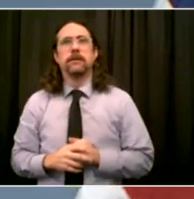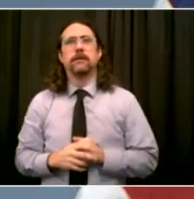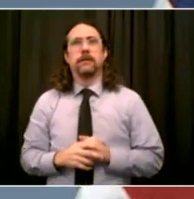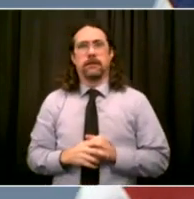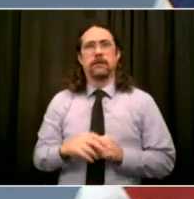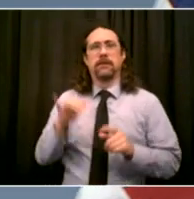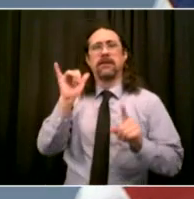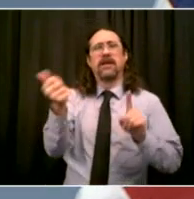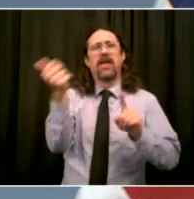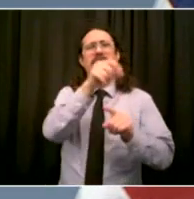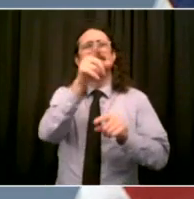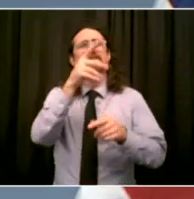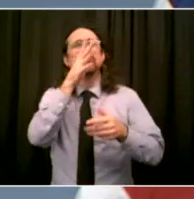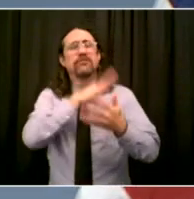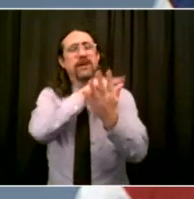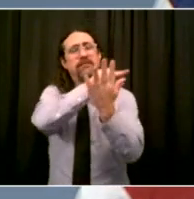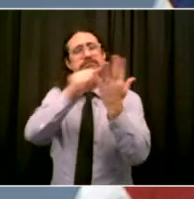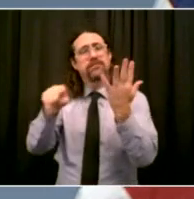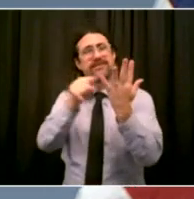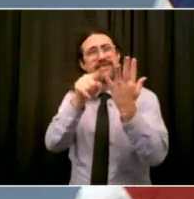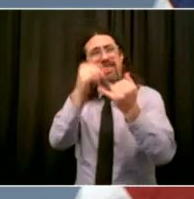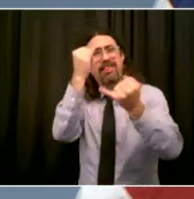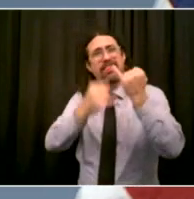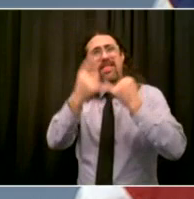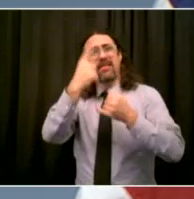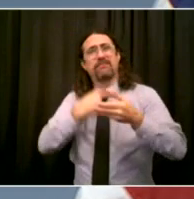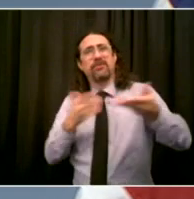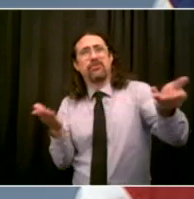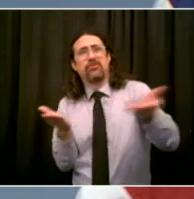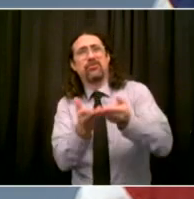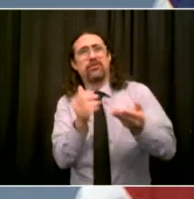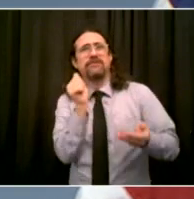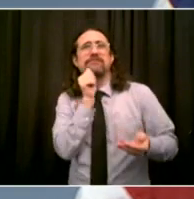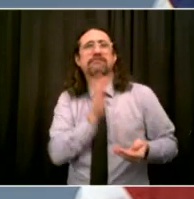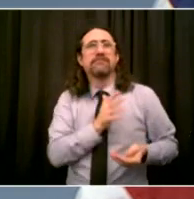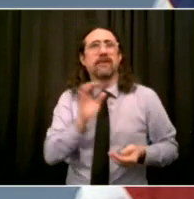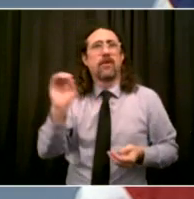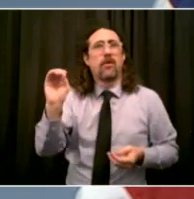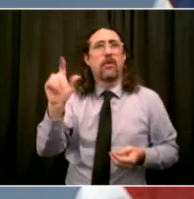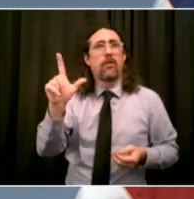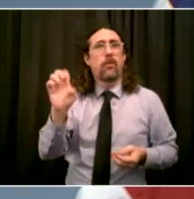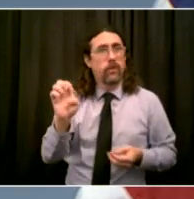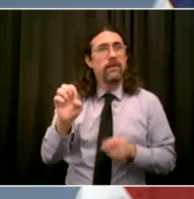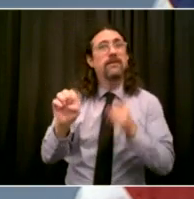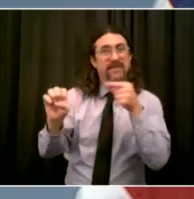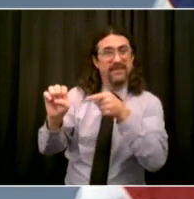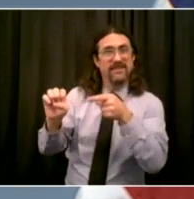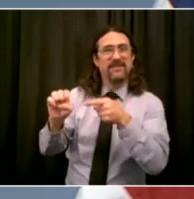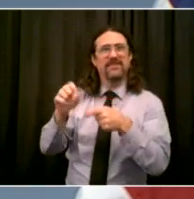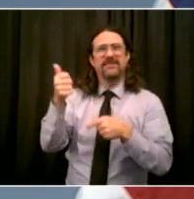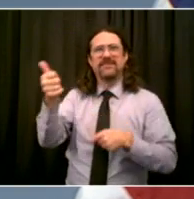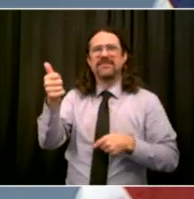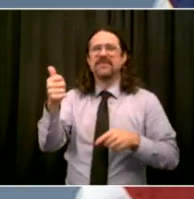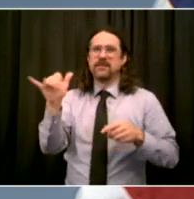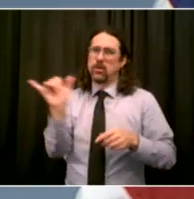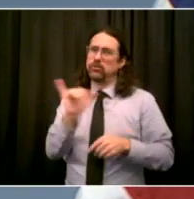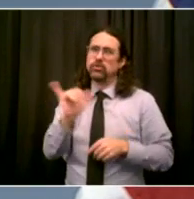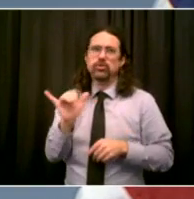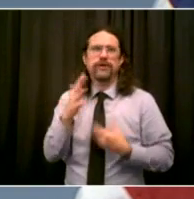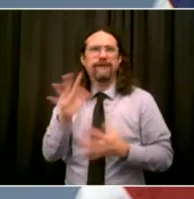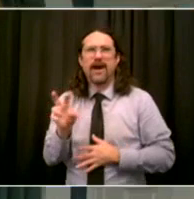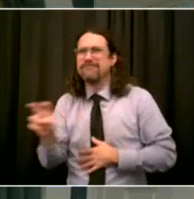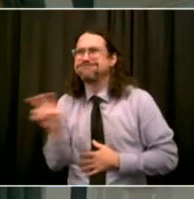assignments. And that's why I have zero qualms about sitting here today and knowing that she's going to shine in her new